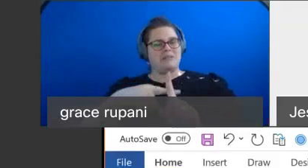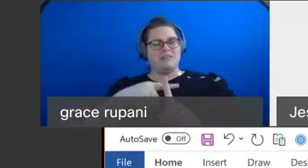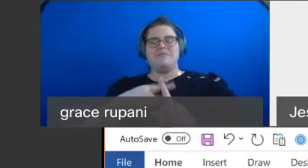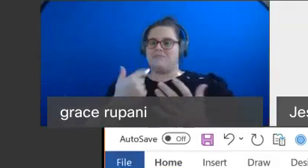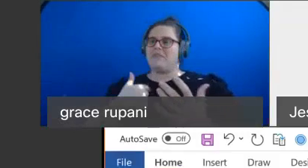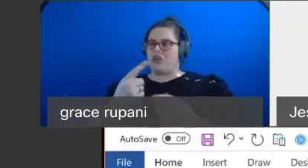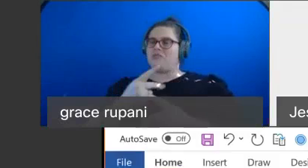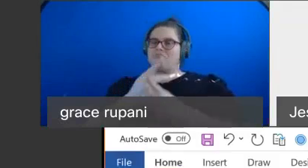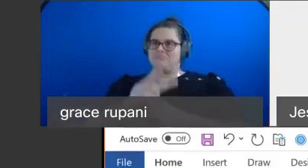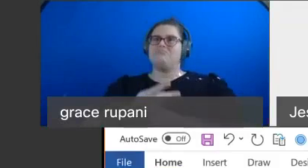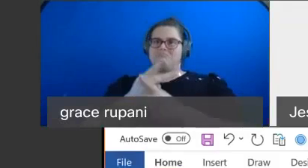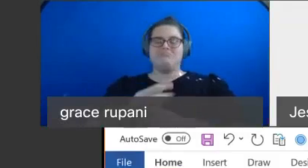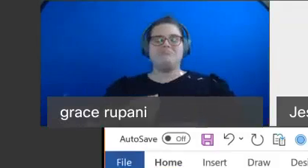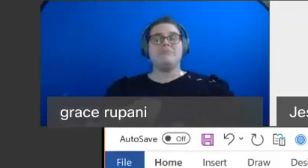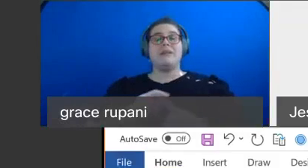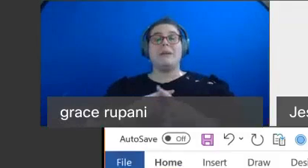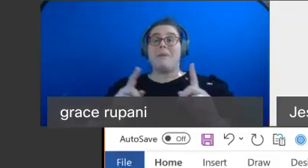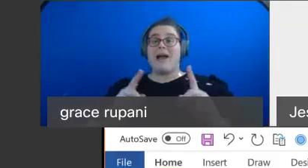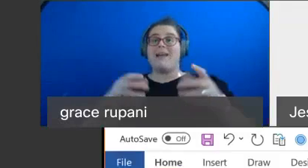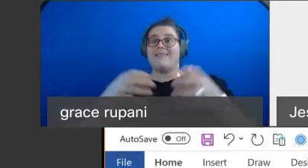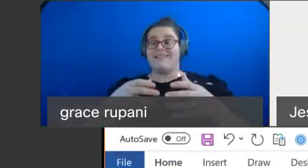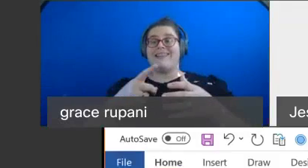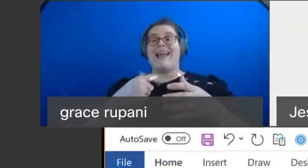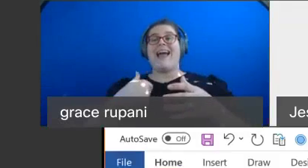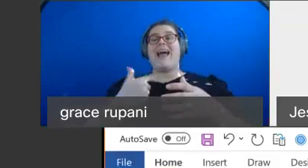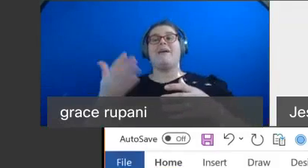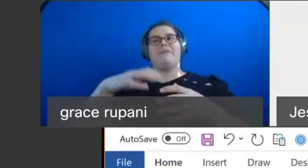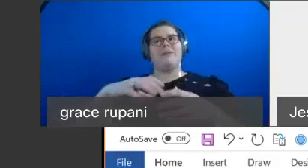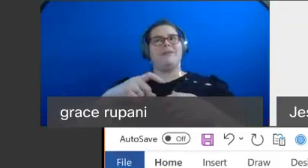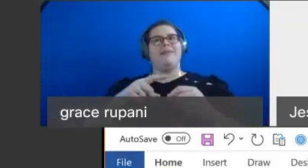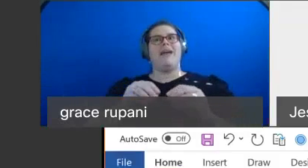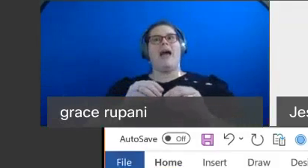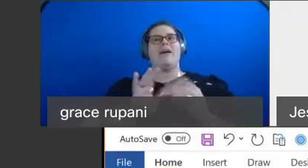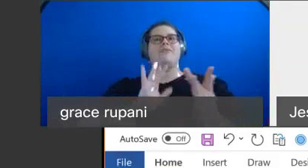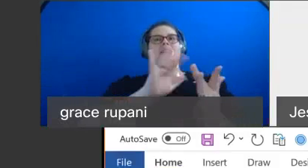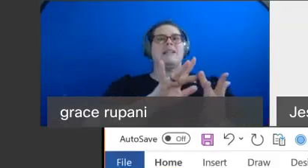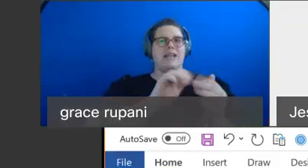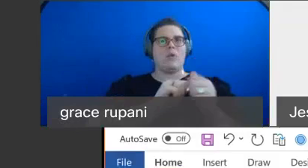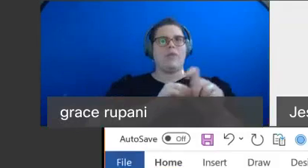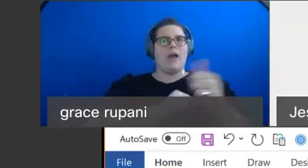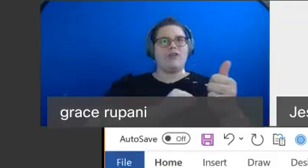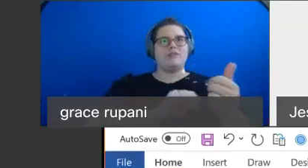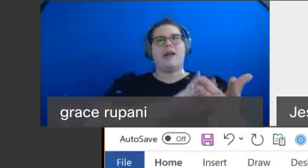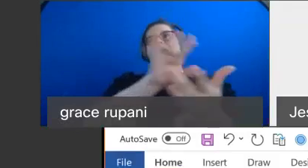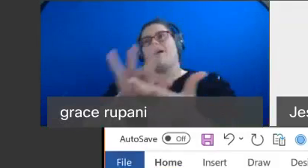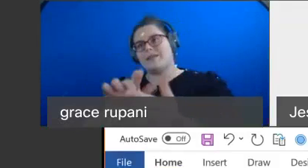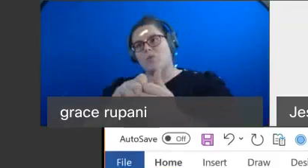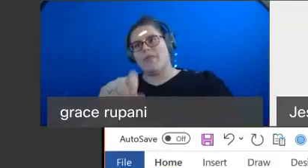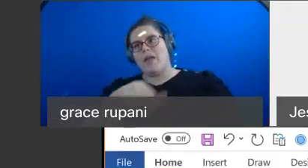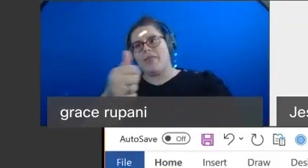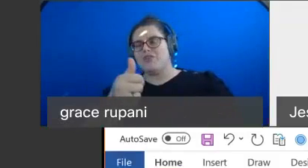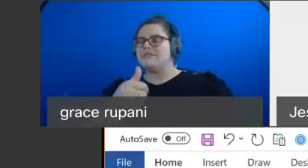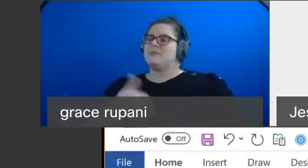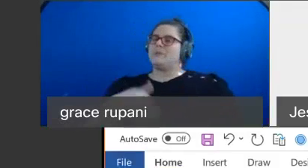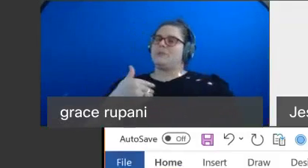precautions. But then they have contact with people who have contact with people. And, the thing that has